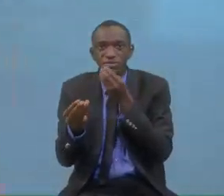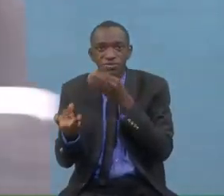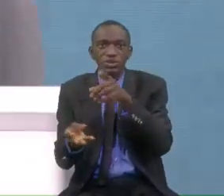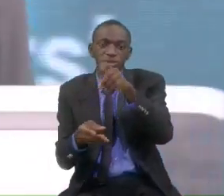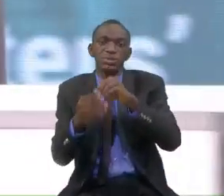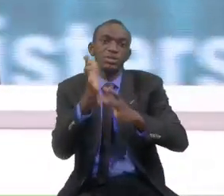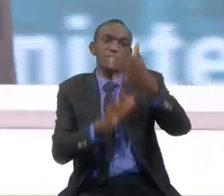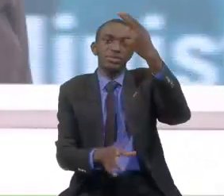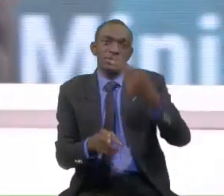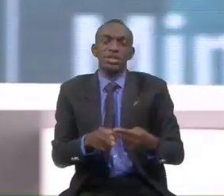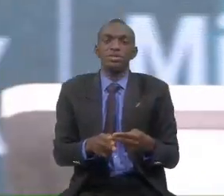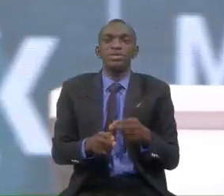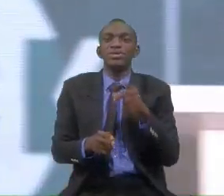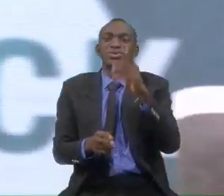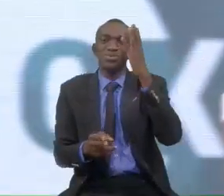Some time ago,